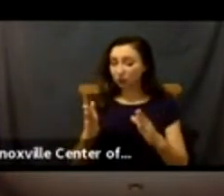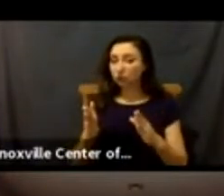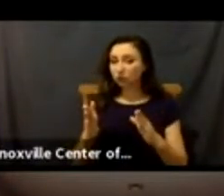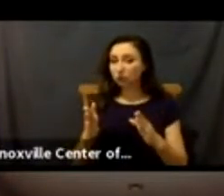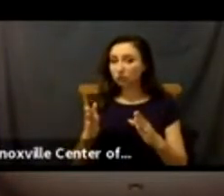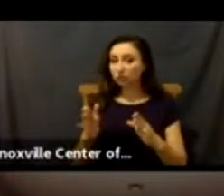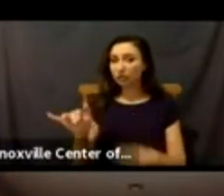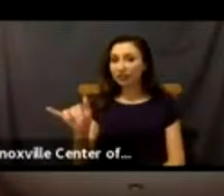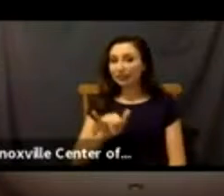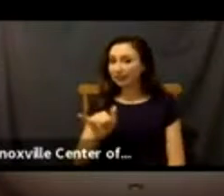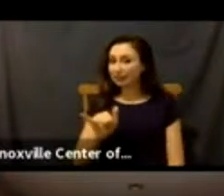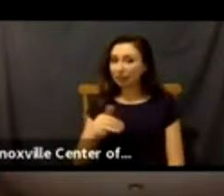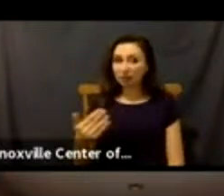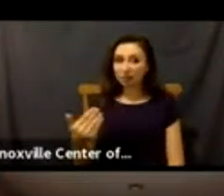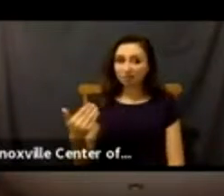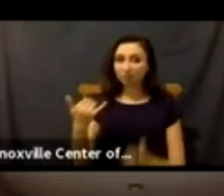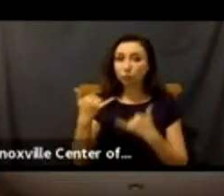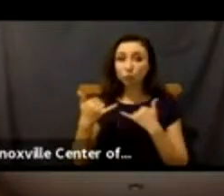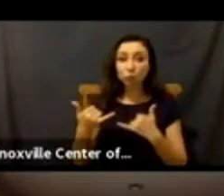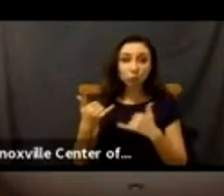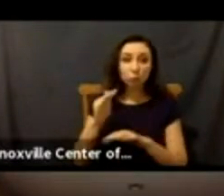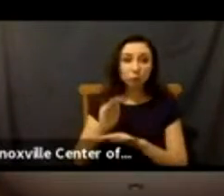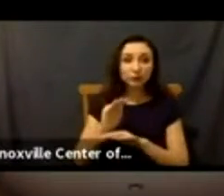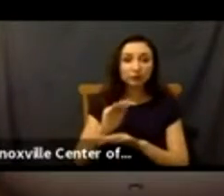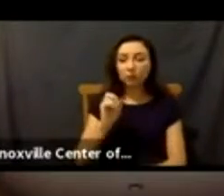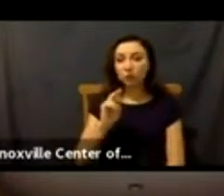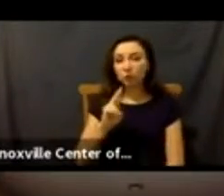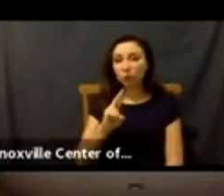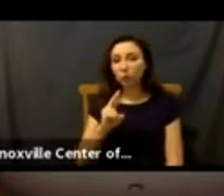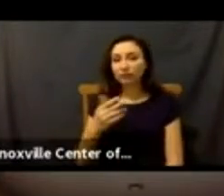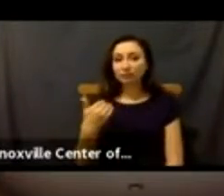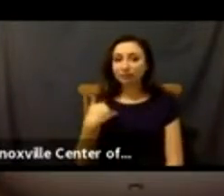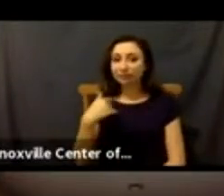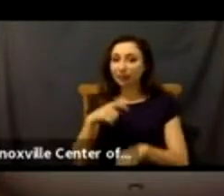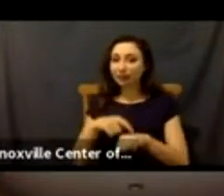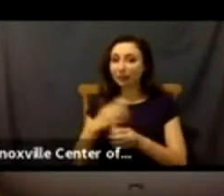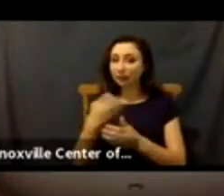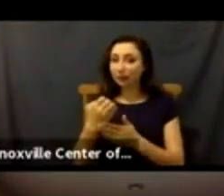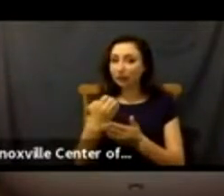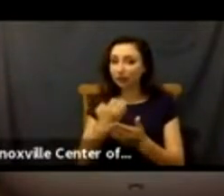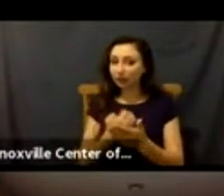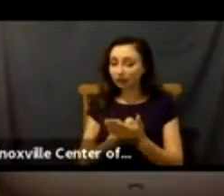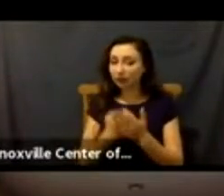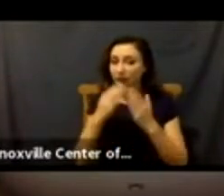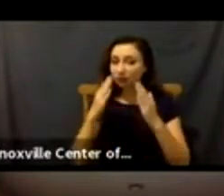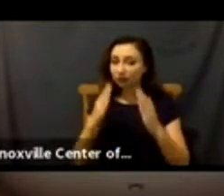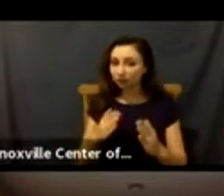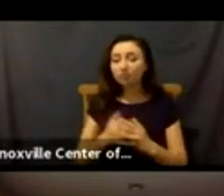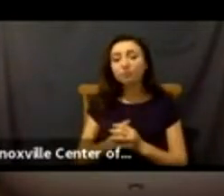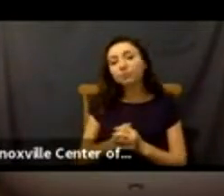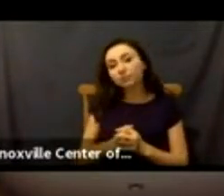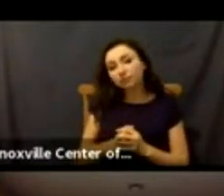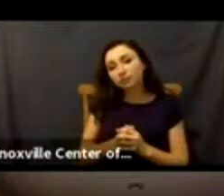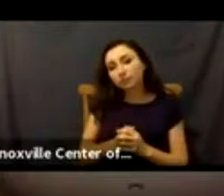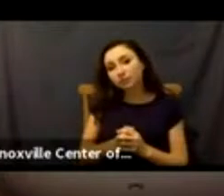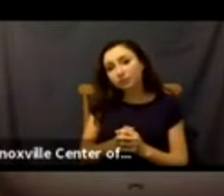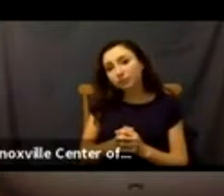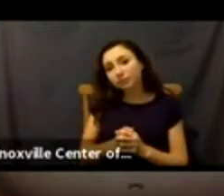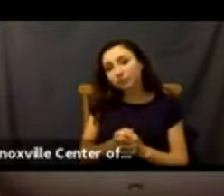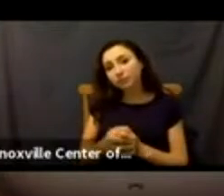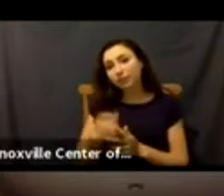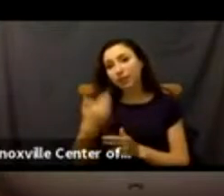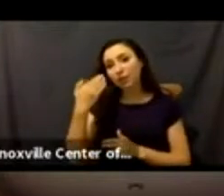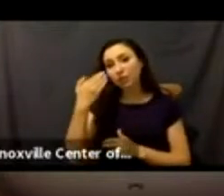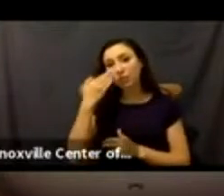as those that we had this evening and our economics professor before. And I know that we've